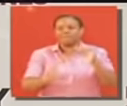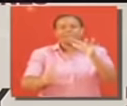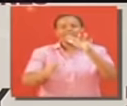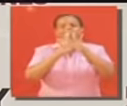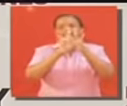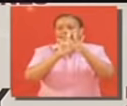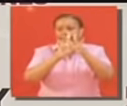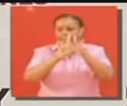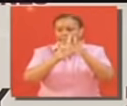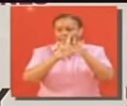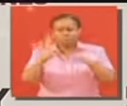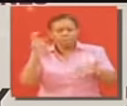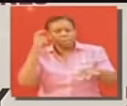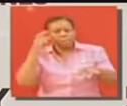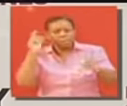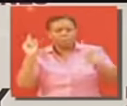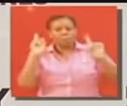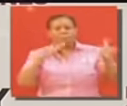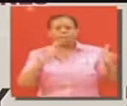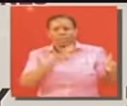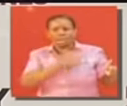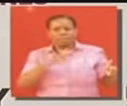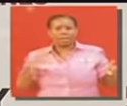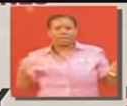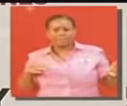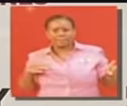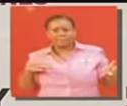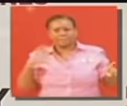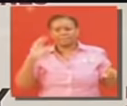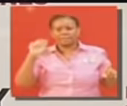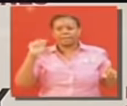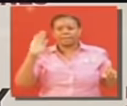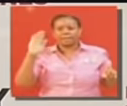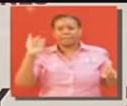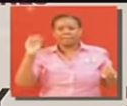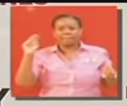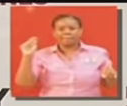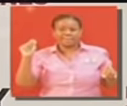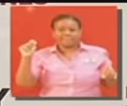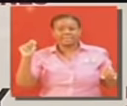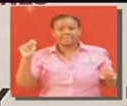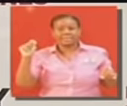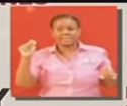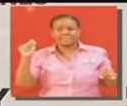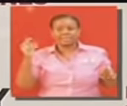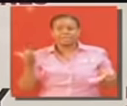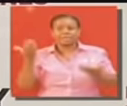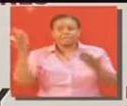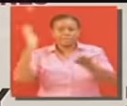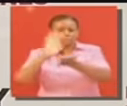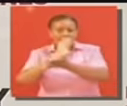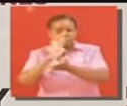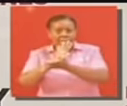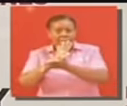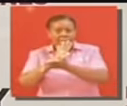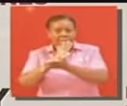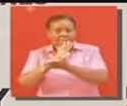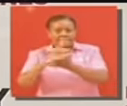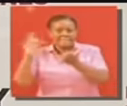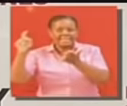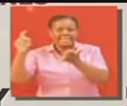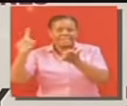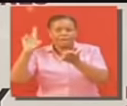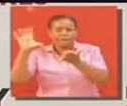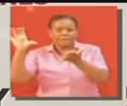to cabinet for an expenditure, well, not an expenditure, for a proposal that $157 million be